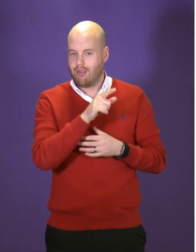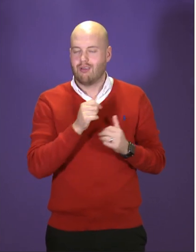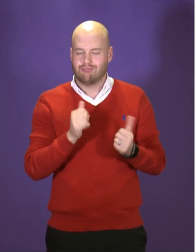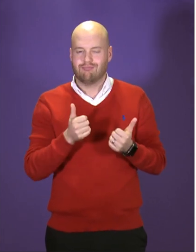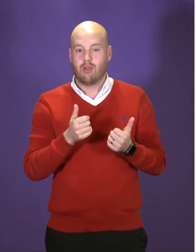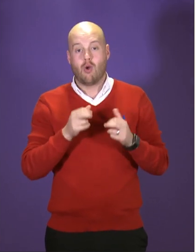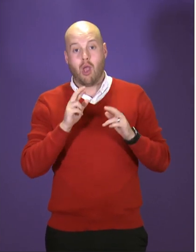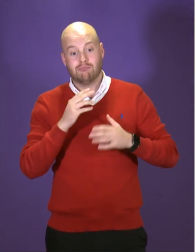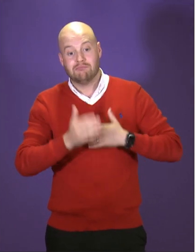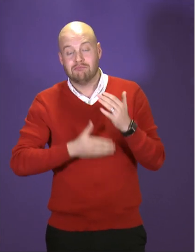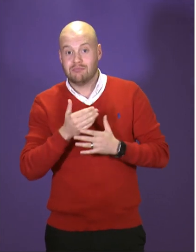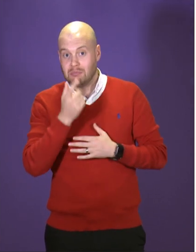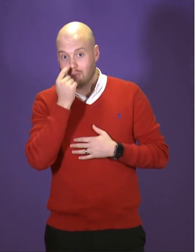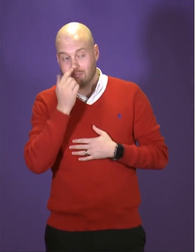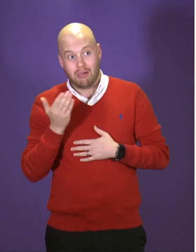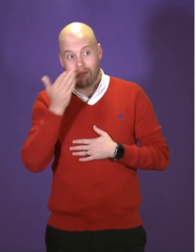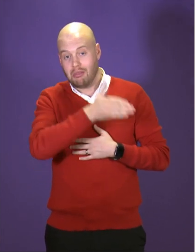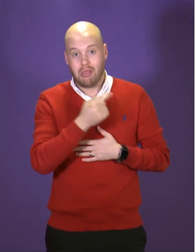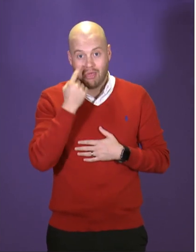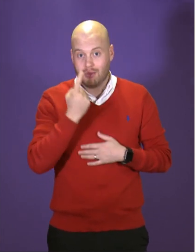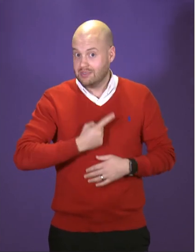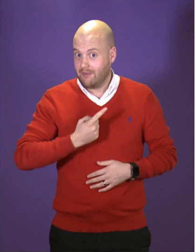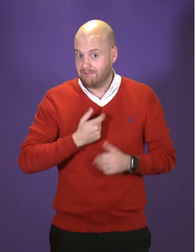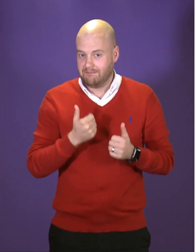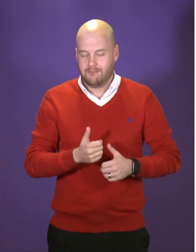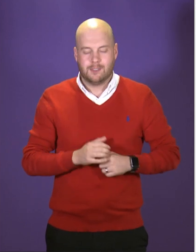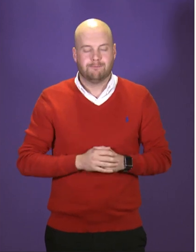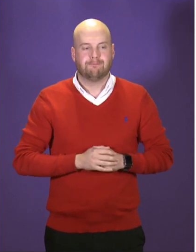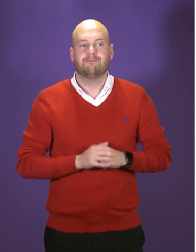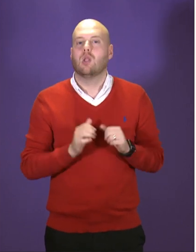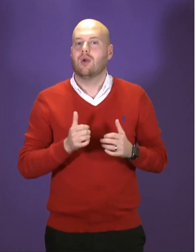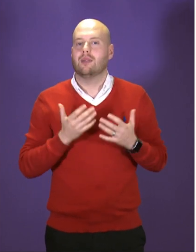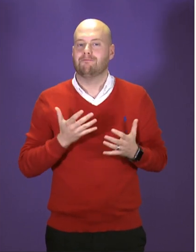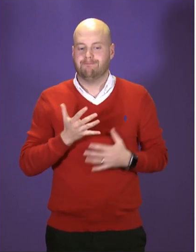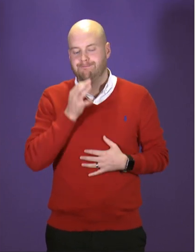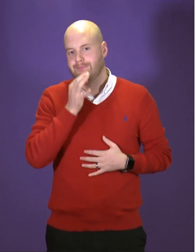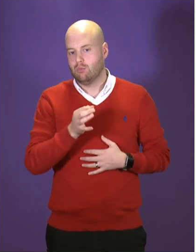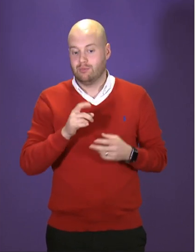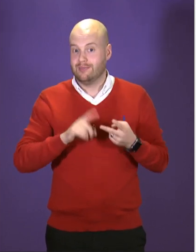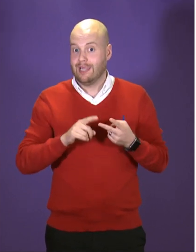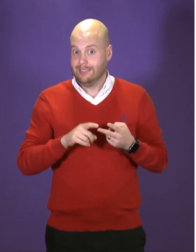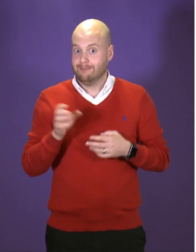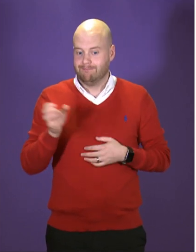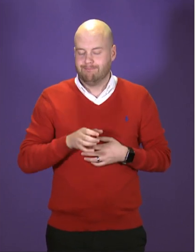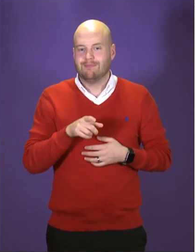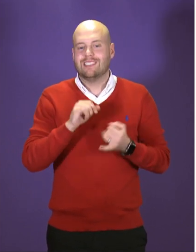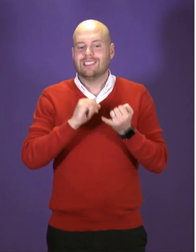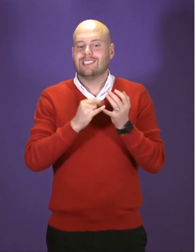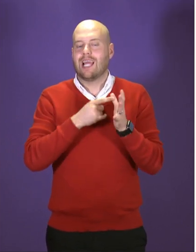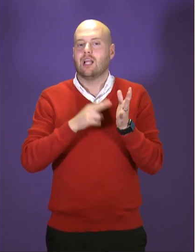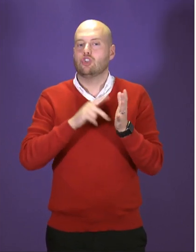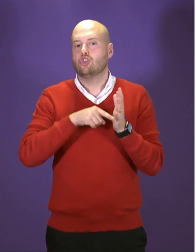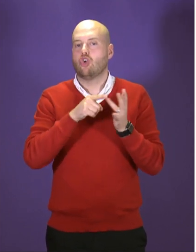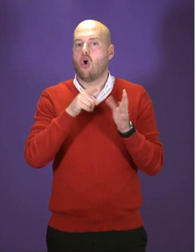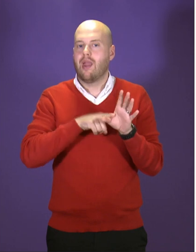see it for ourselves in the next new future. May I now ask our next guest, Sanjoy Roy, who is the Managing Director